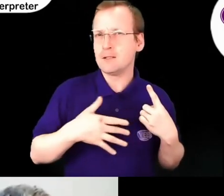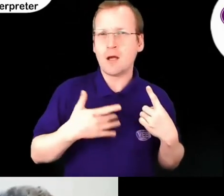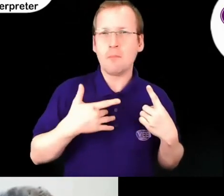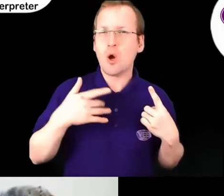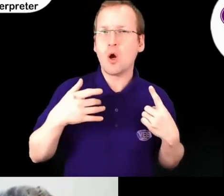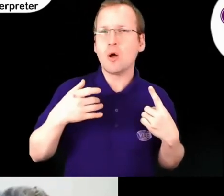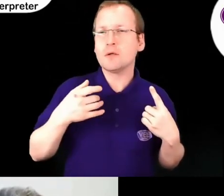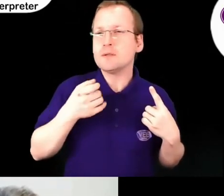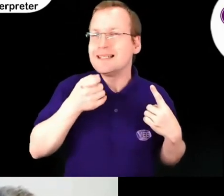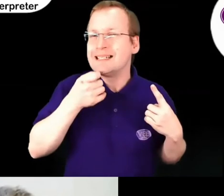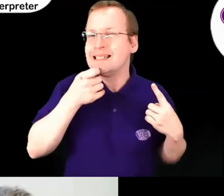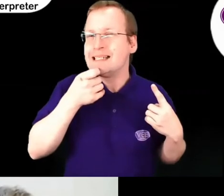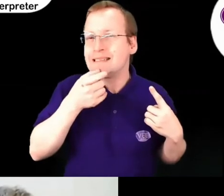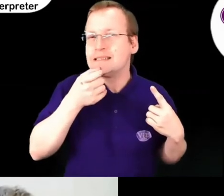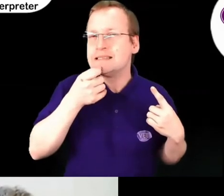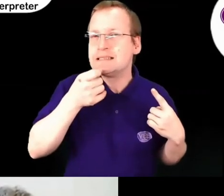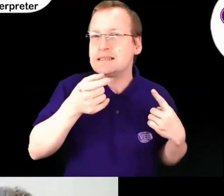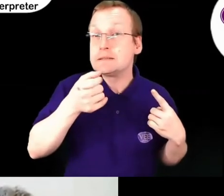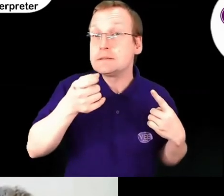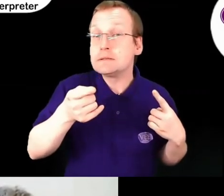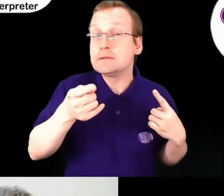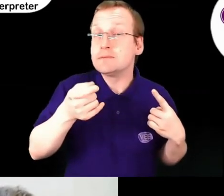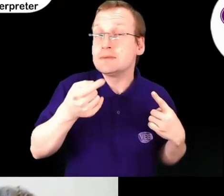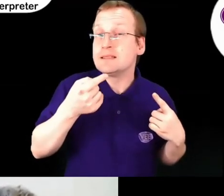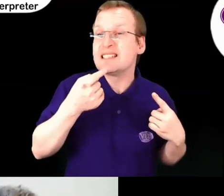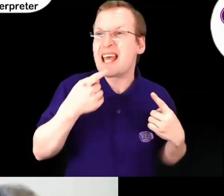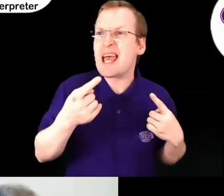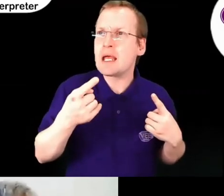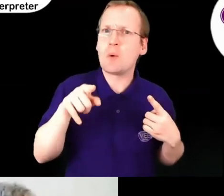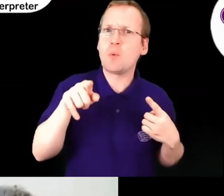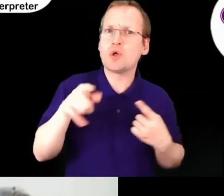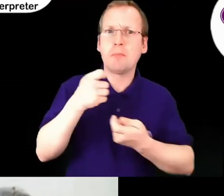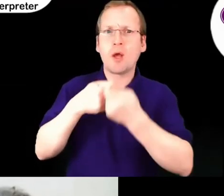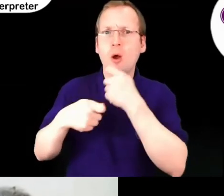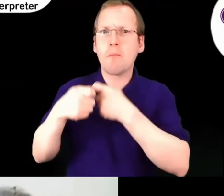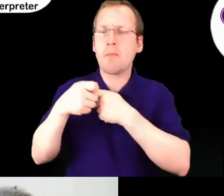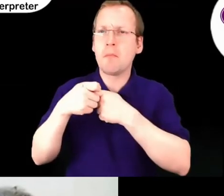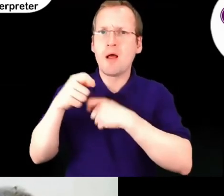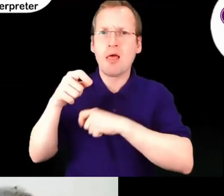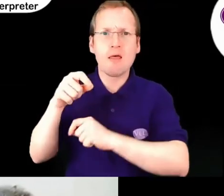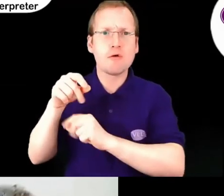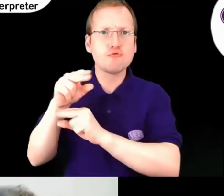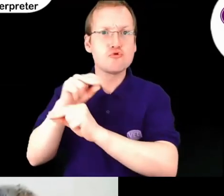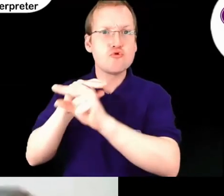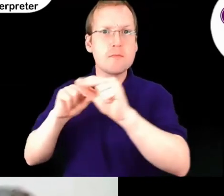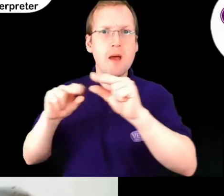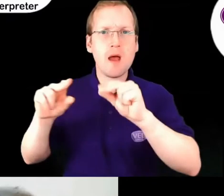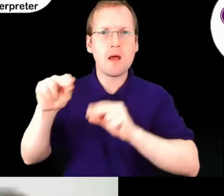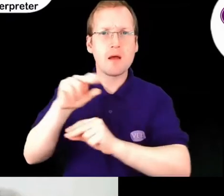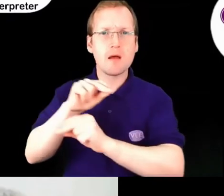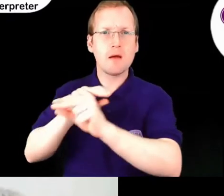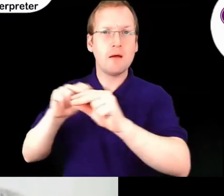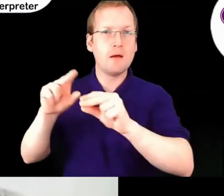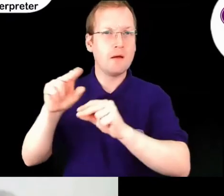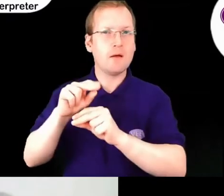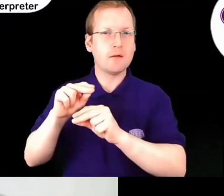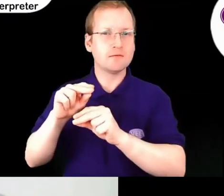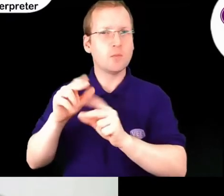dropping hints which would become the rumor which would surround me everywhere I